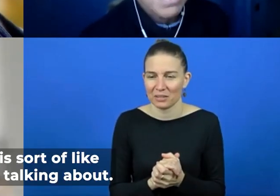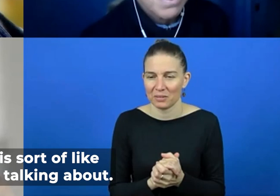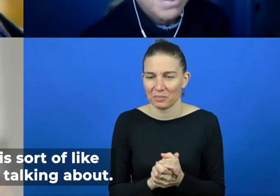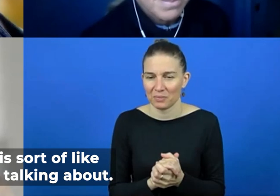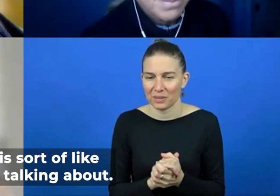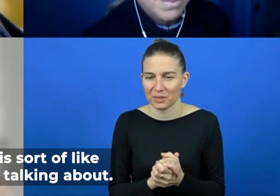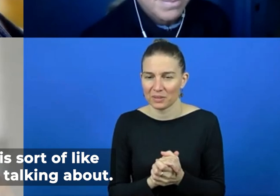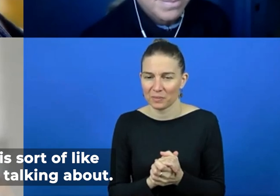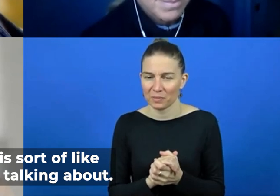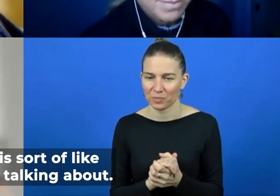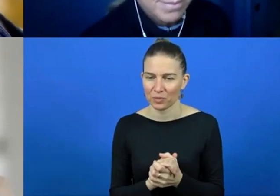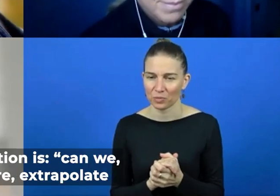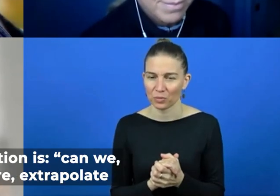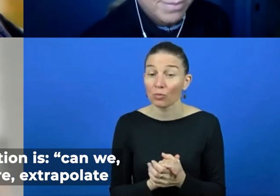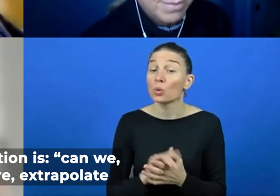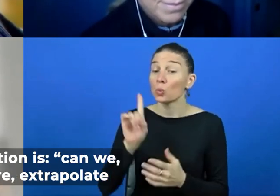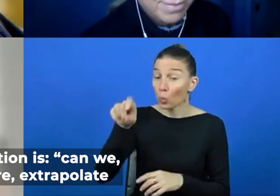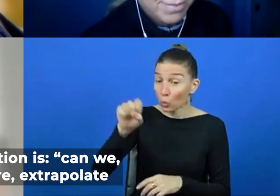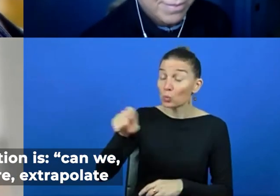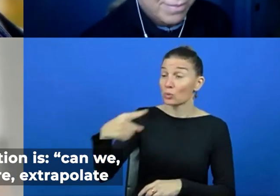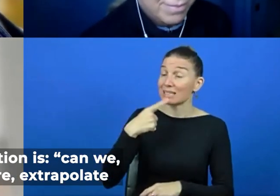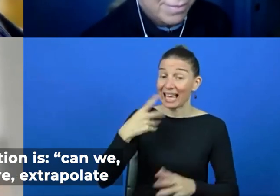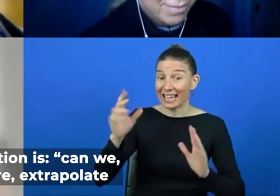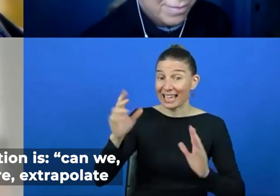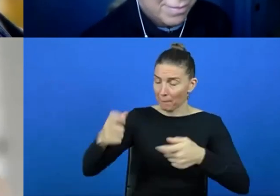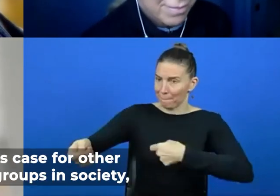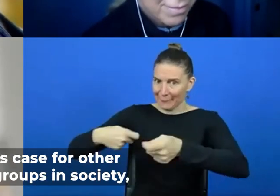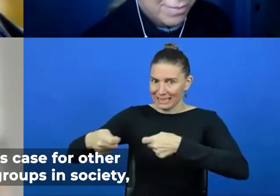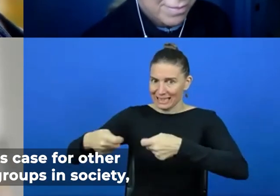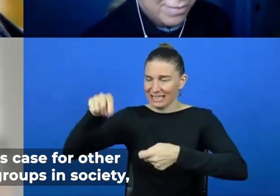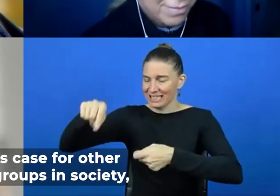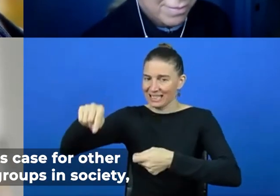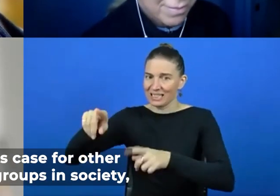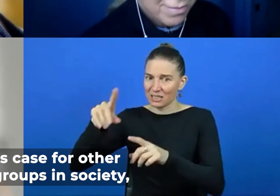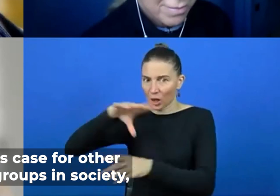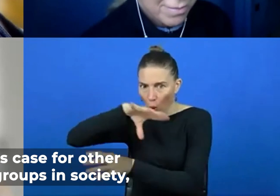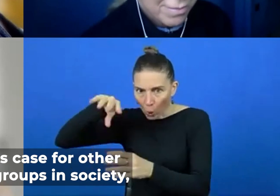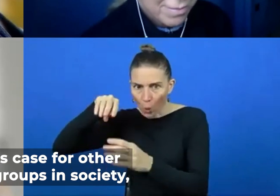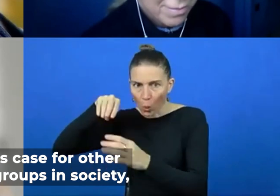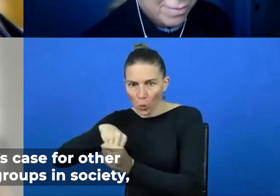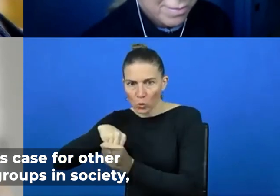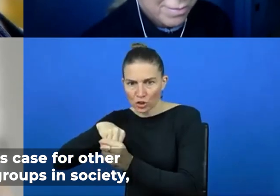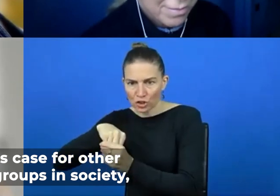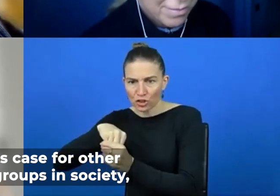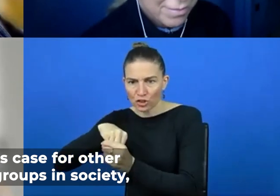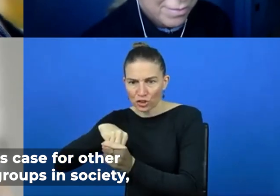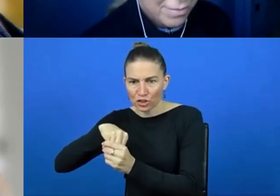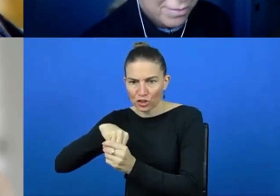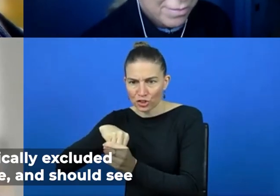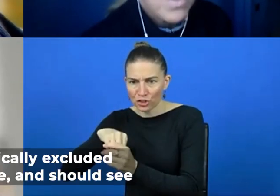which is sort of what we were talking about. And the question is, can we therefore extrapolate a business case for other excluded groups in